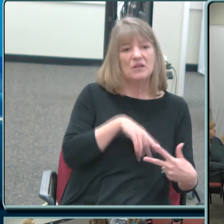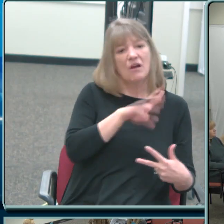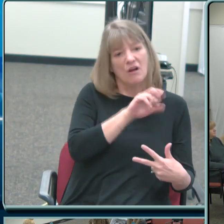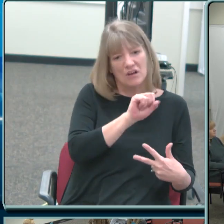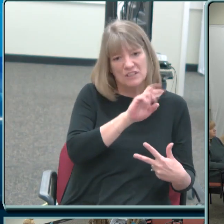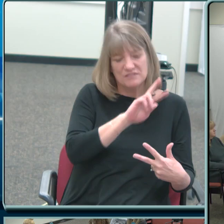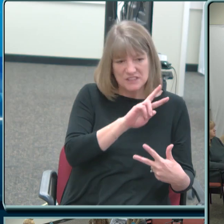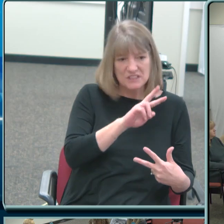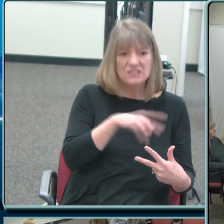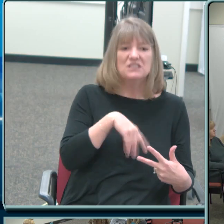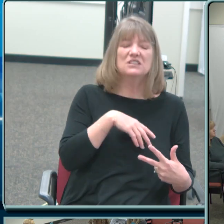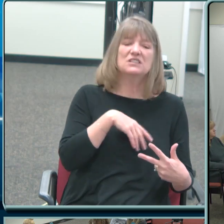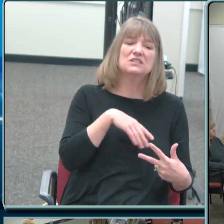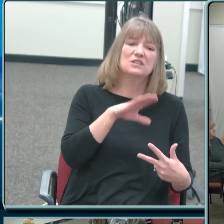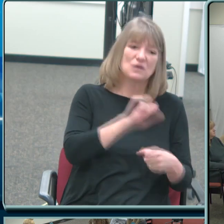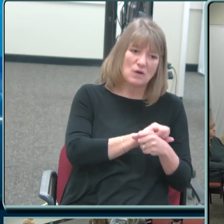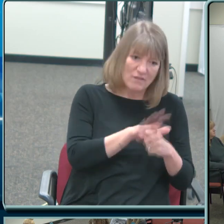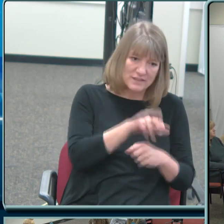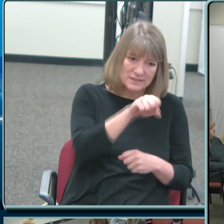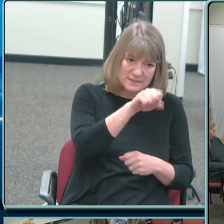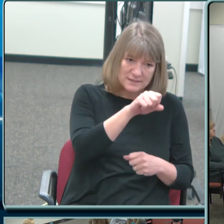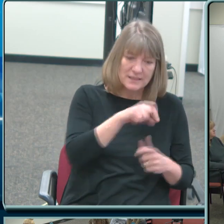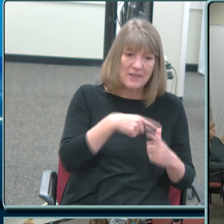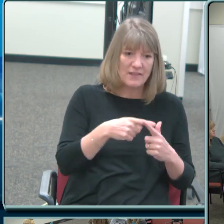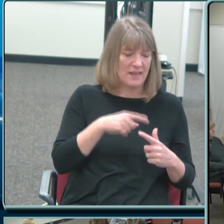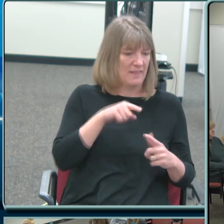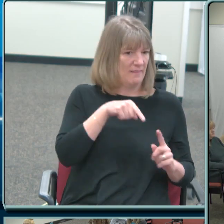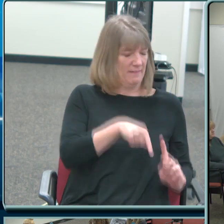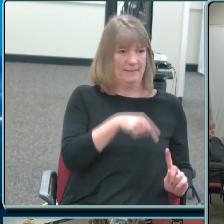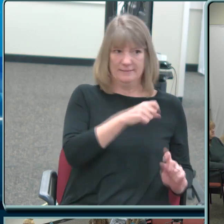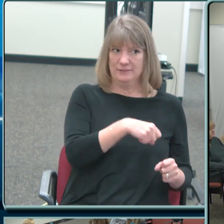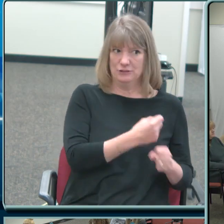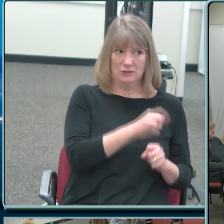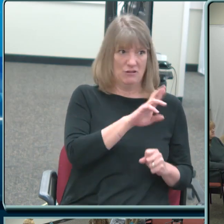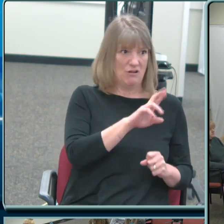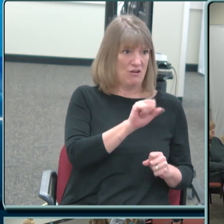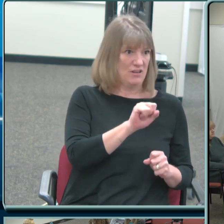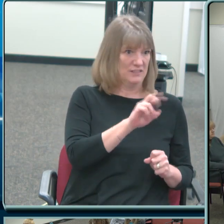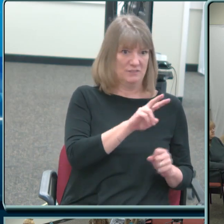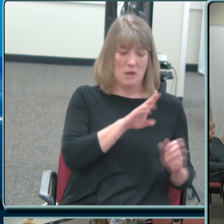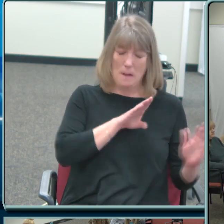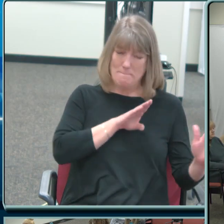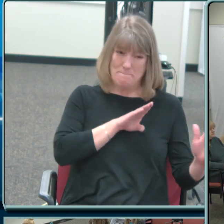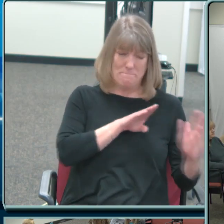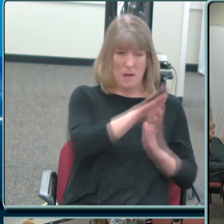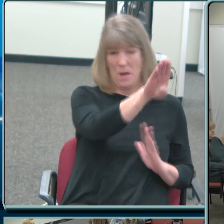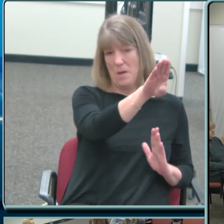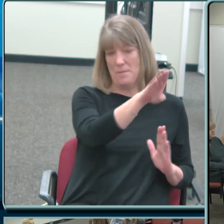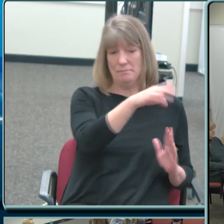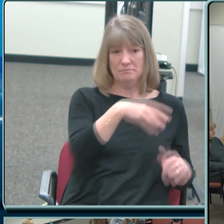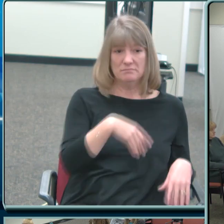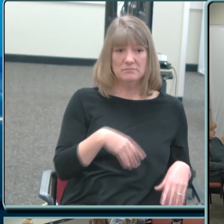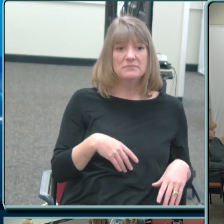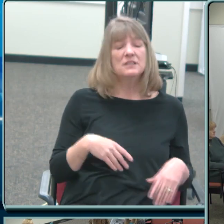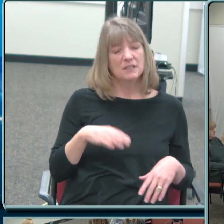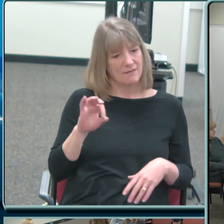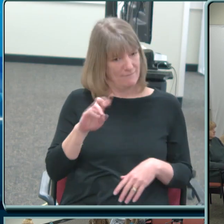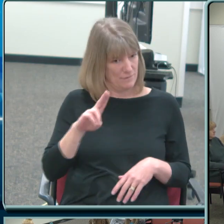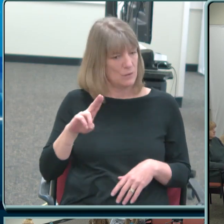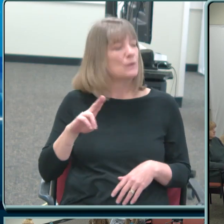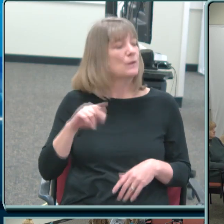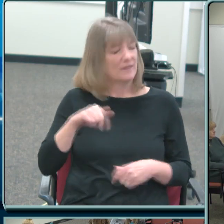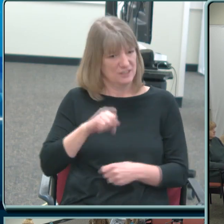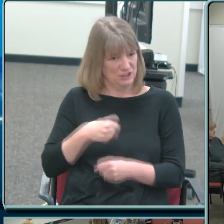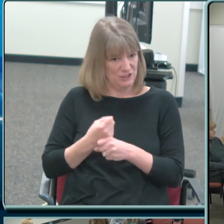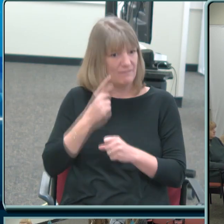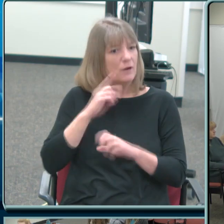some COVID, okay? And this year, RSV just stealing the show. We still had more flu disease this